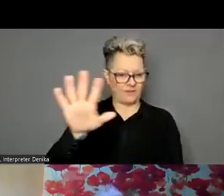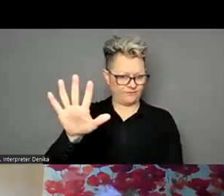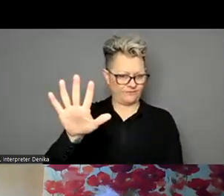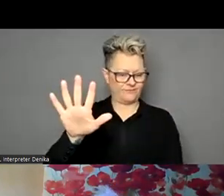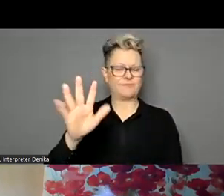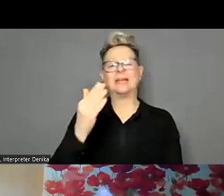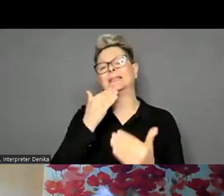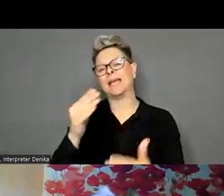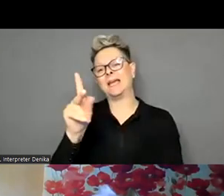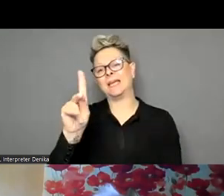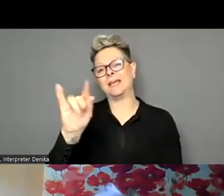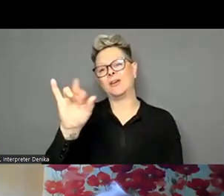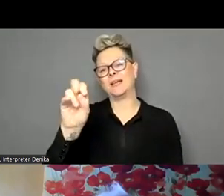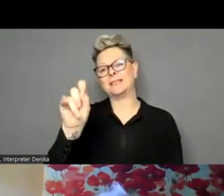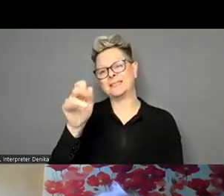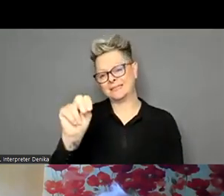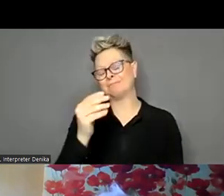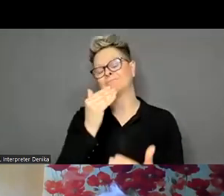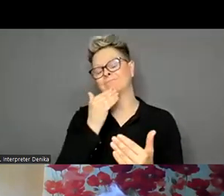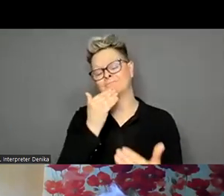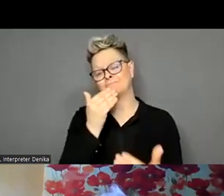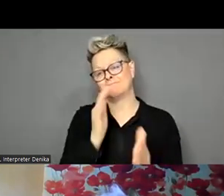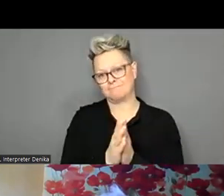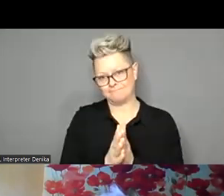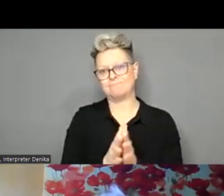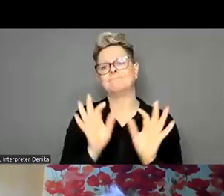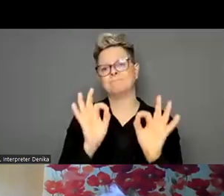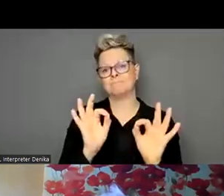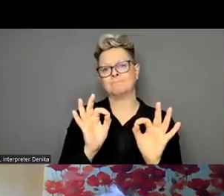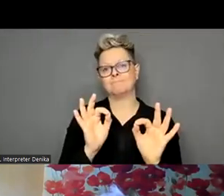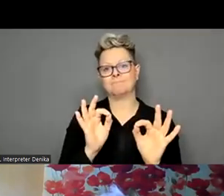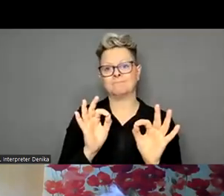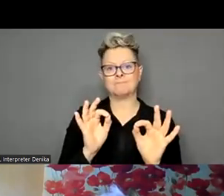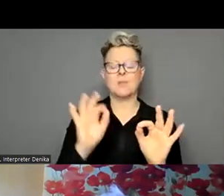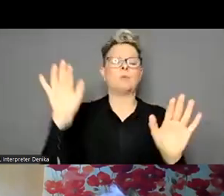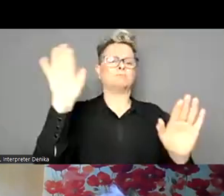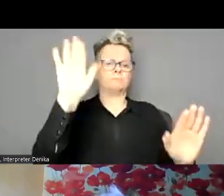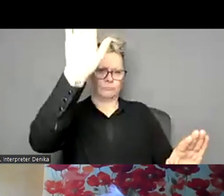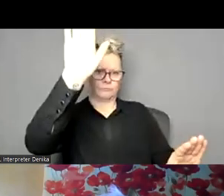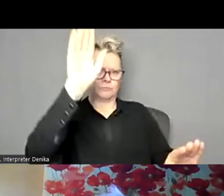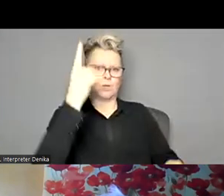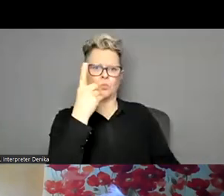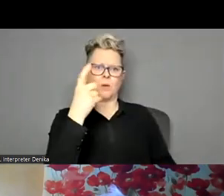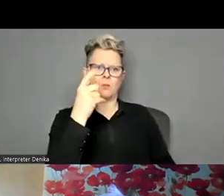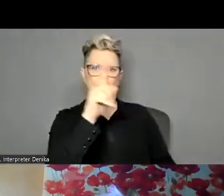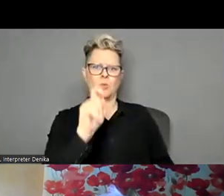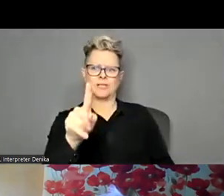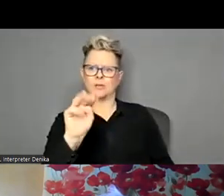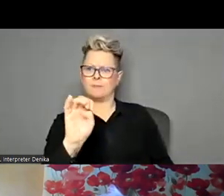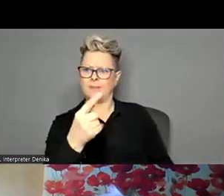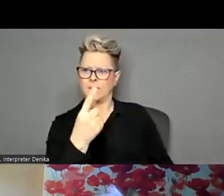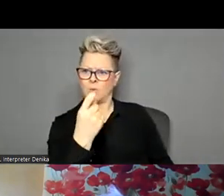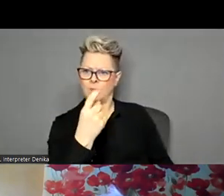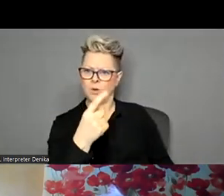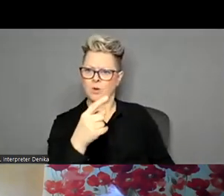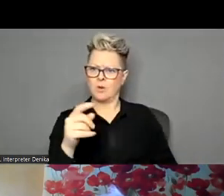you, Kirsten, very much for all of your Meg, there's information. one more question, Meg. Oh, yep. Deborah